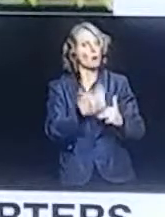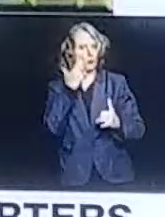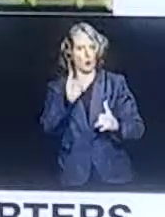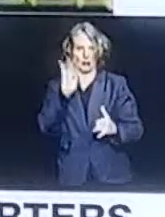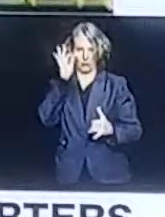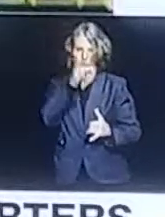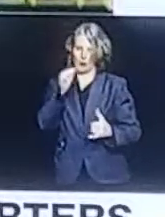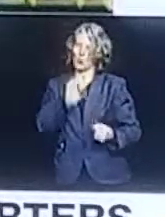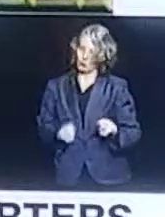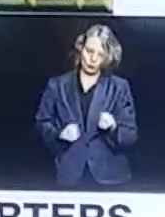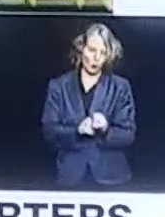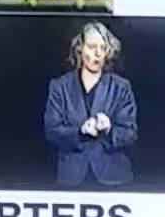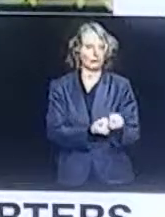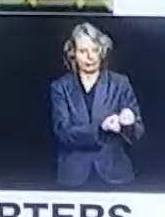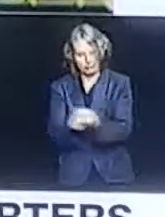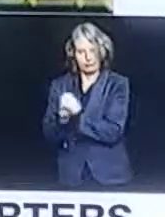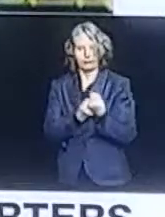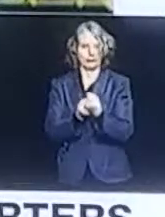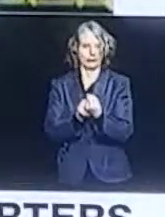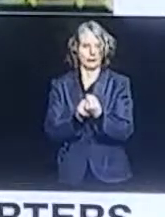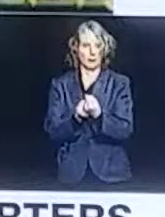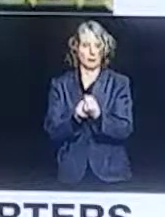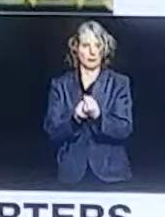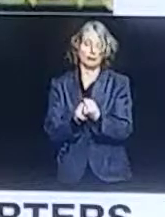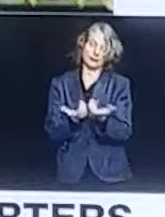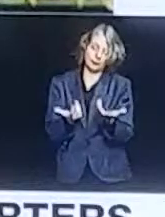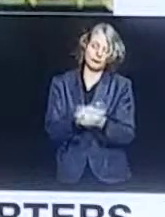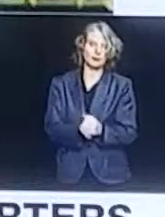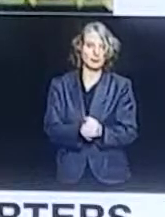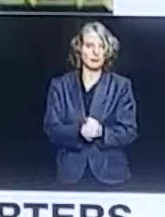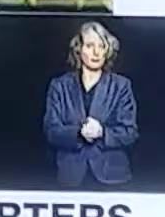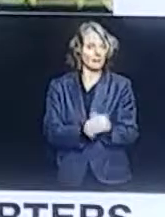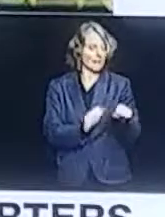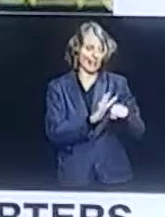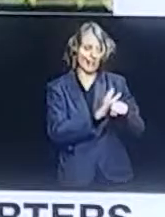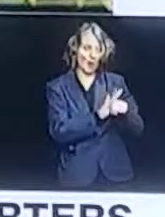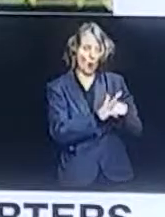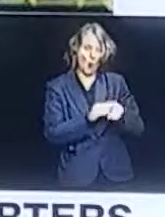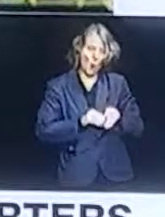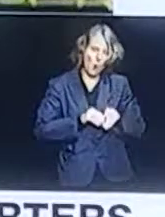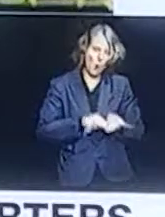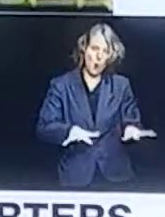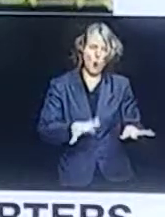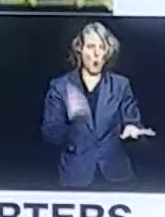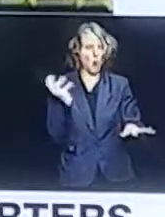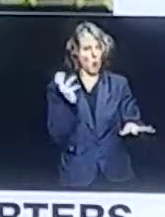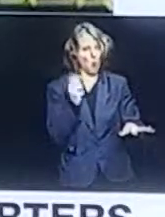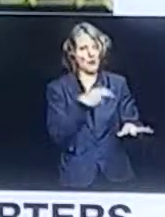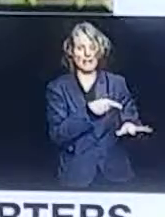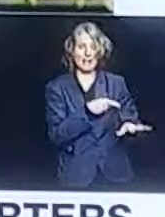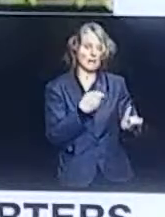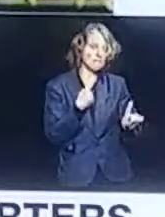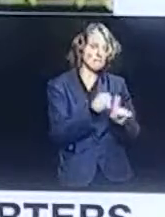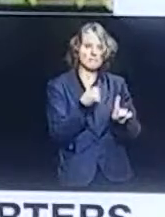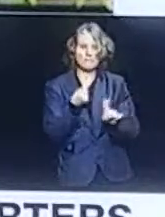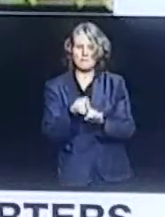backs. But again, because this is such a disease and a virus spread with